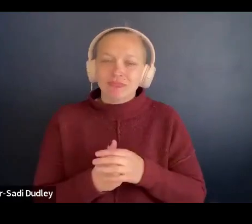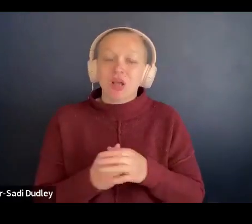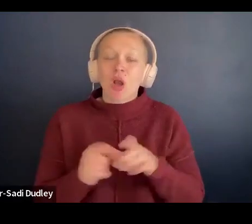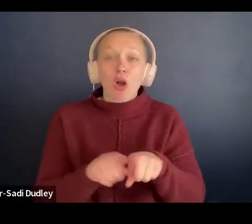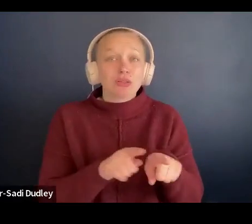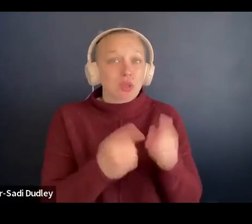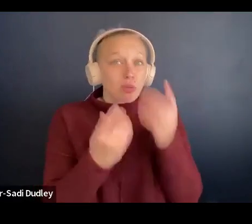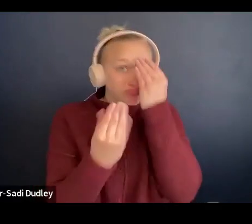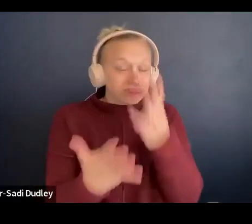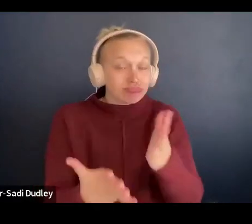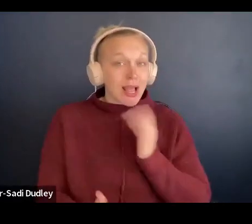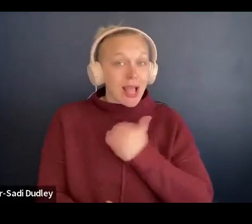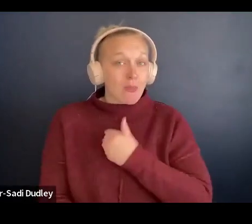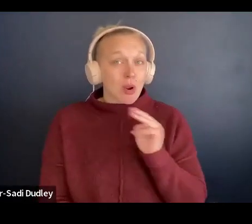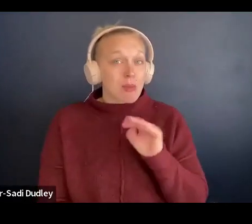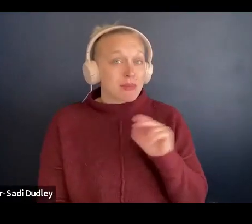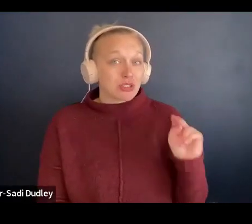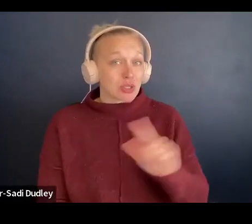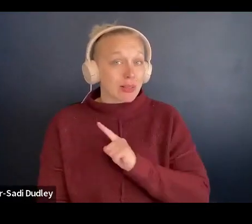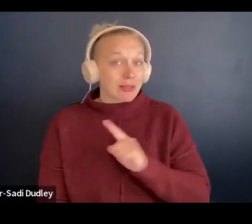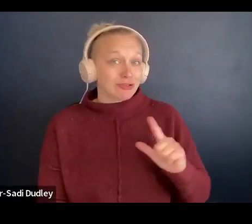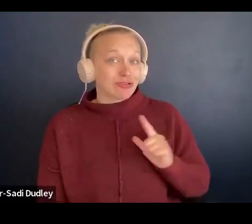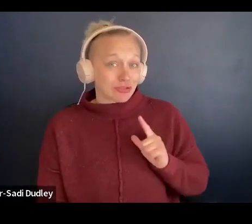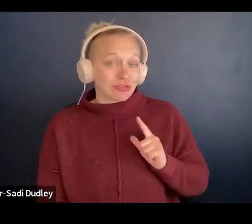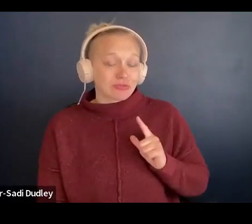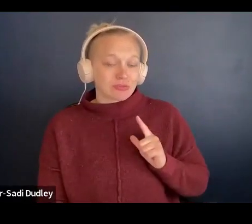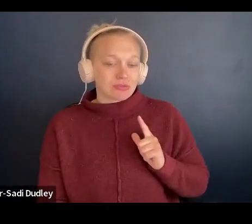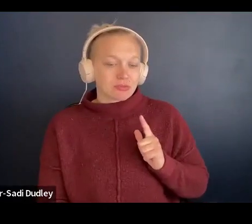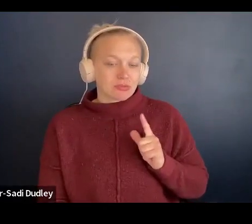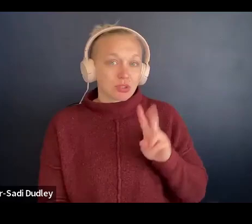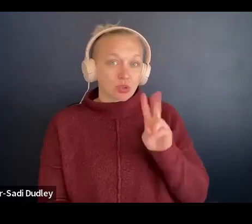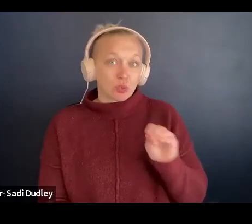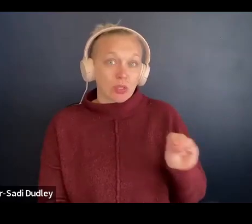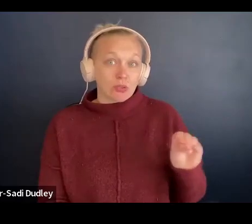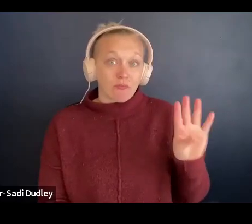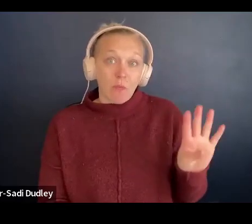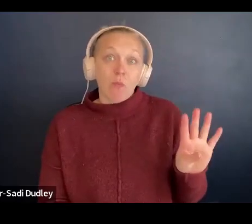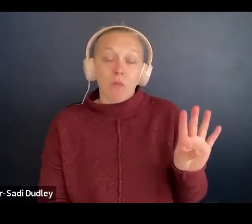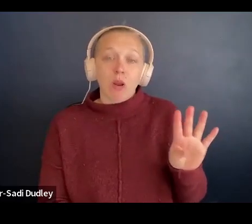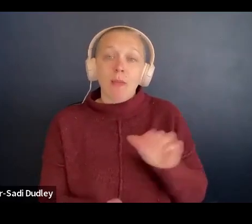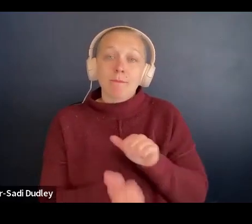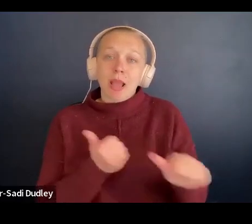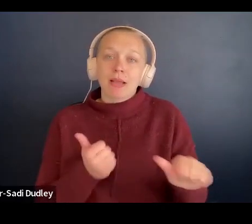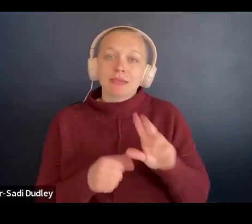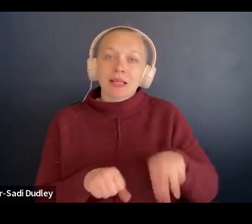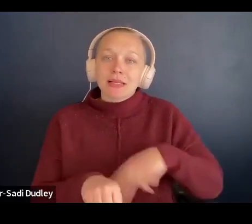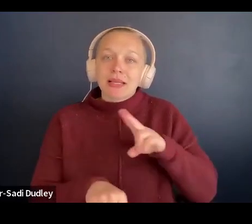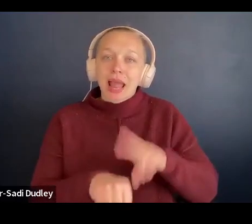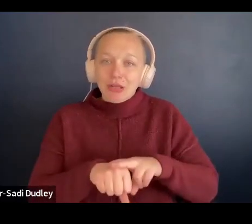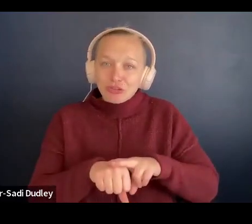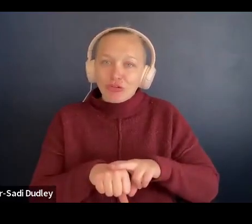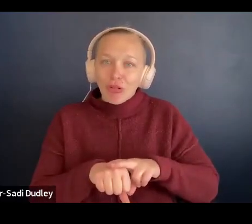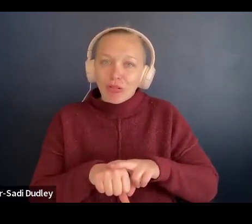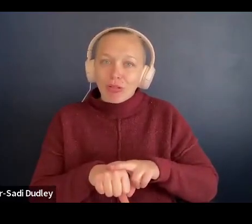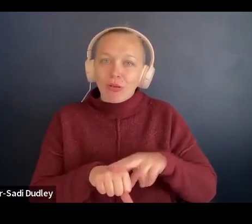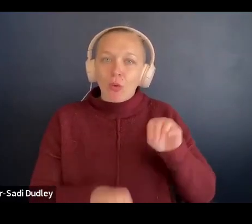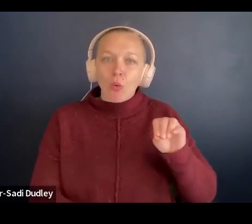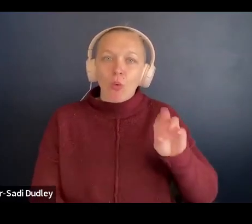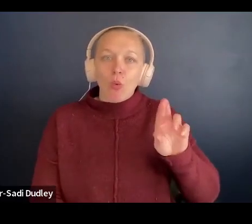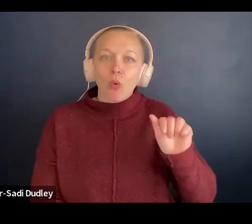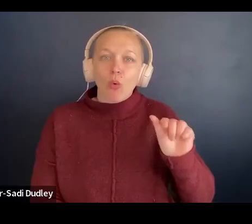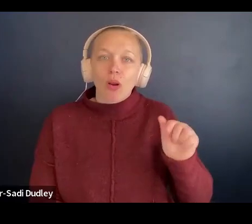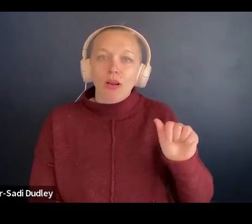Minnesota legislature in 2004 passed natural organic reduction in the state, which